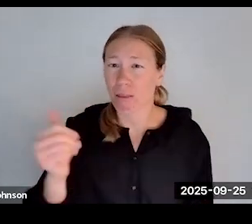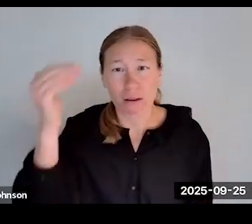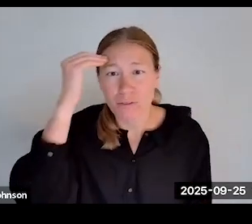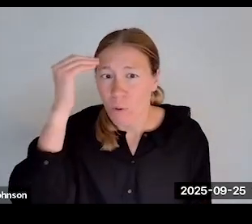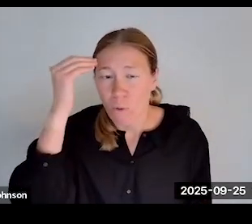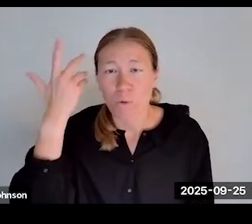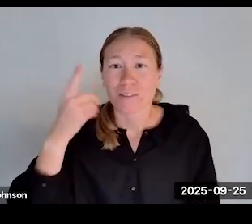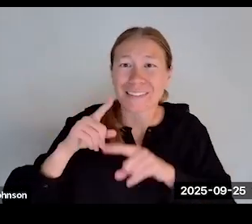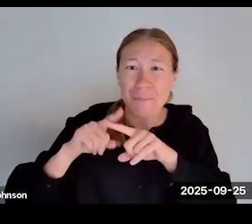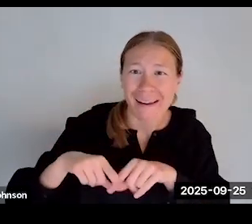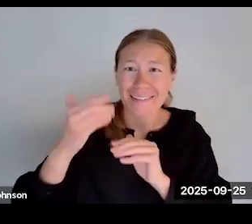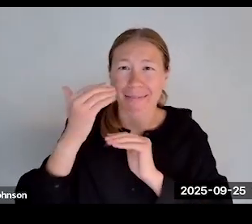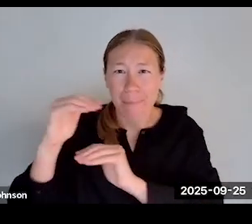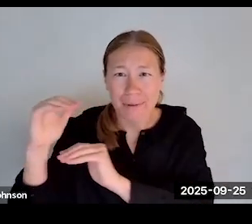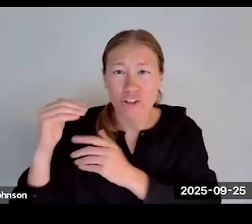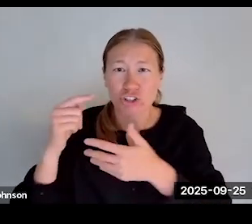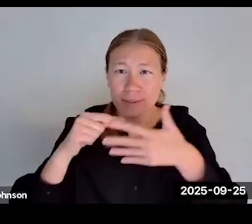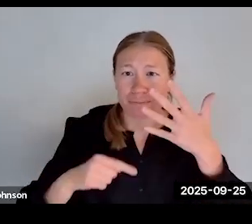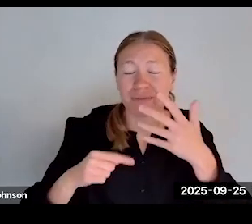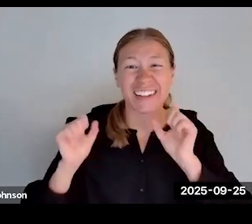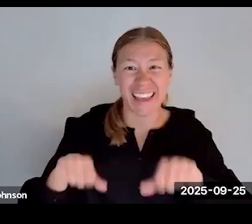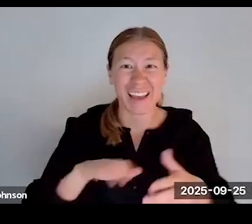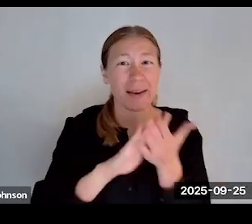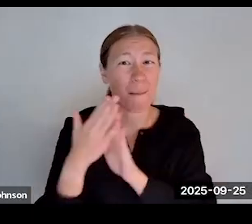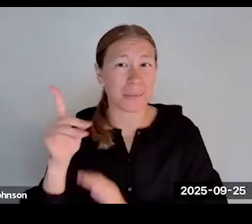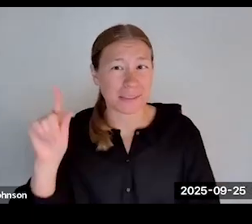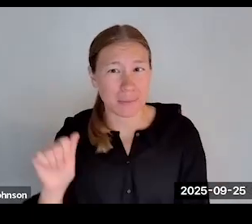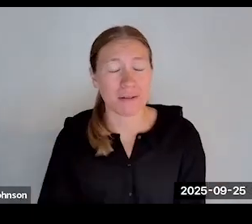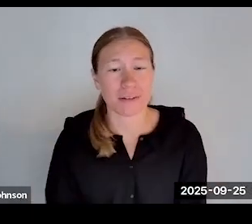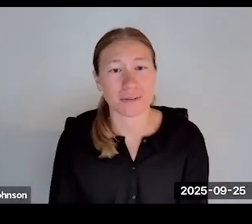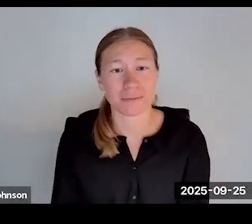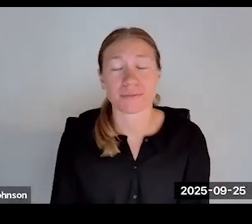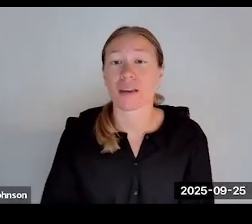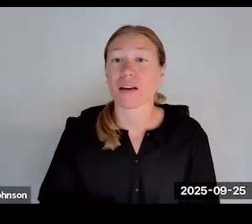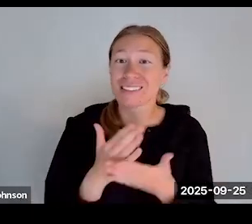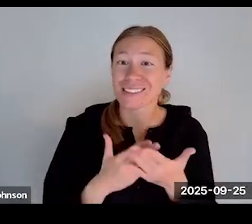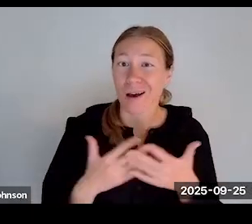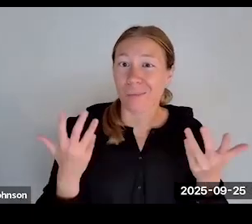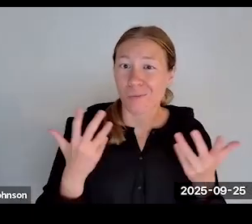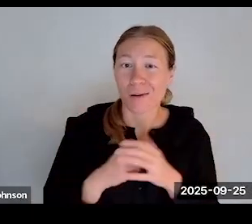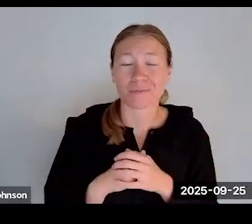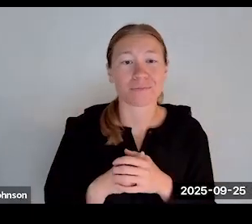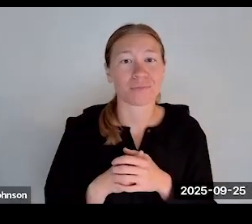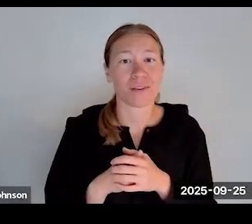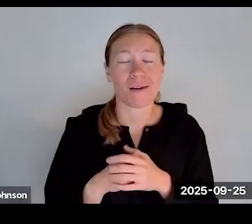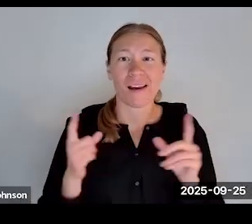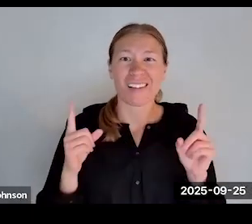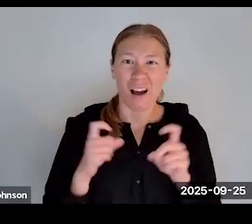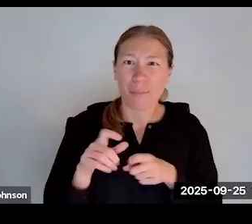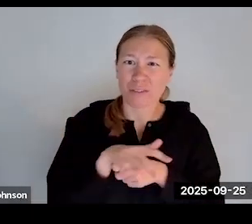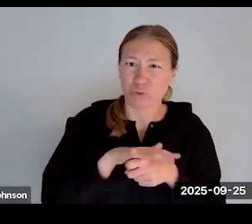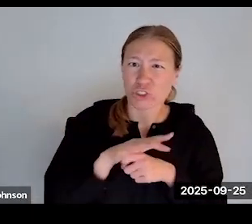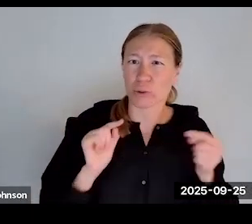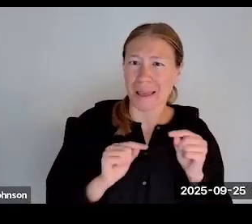on those limitations imposed can be disabilities. Some of these conditions include complex regional pain